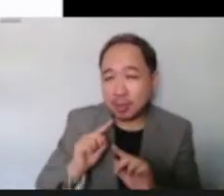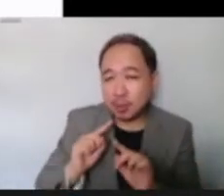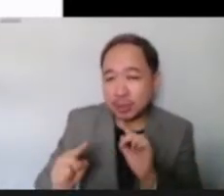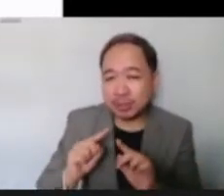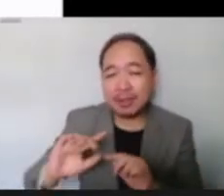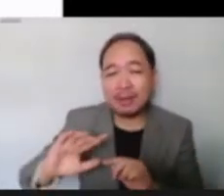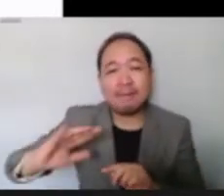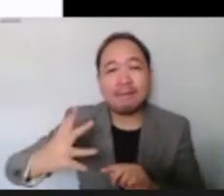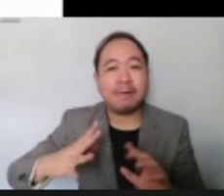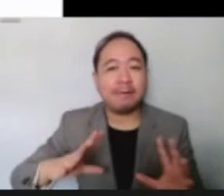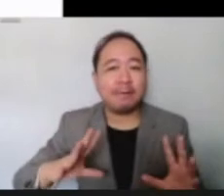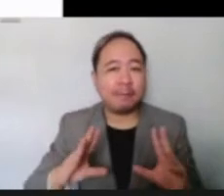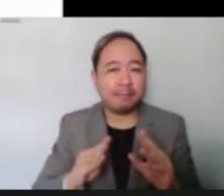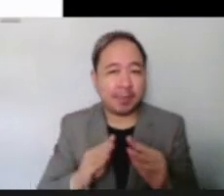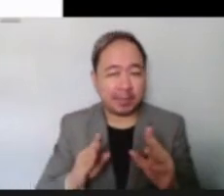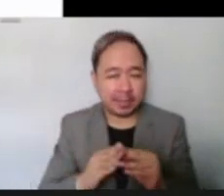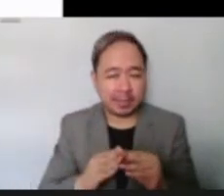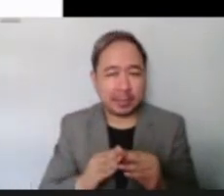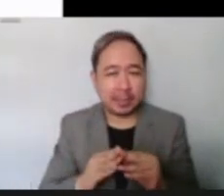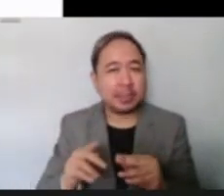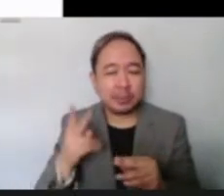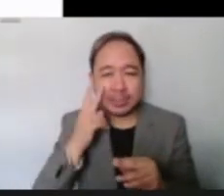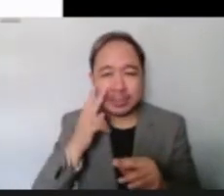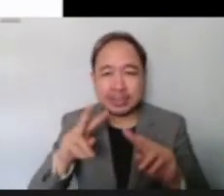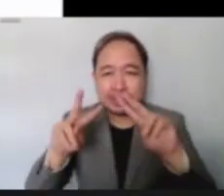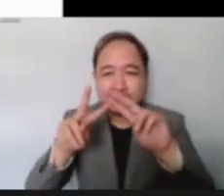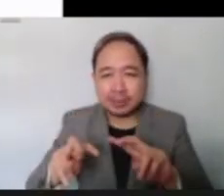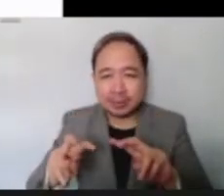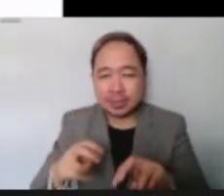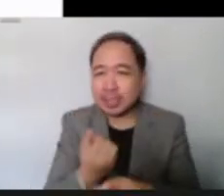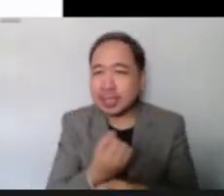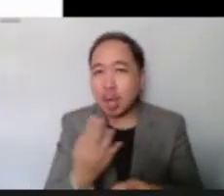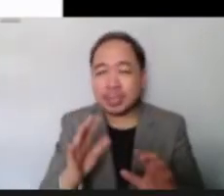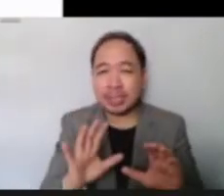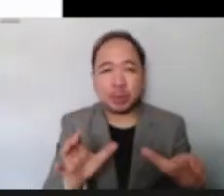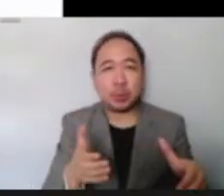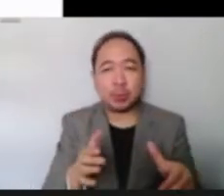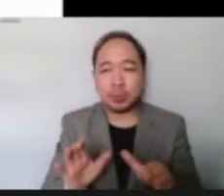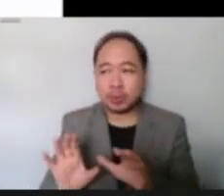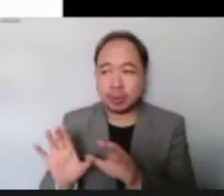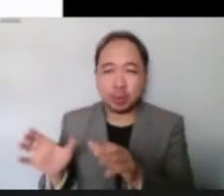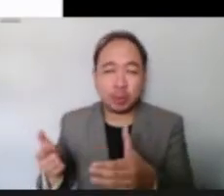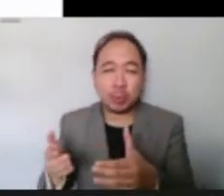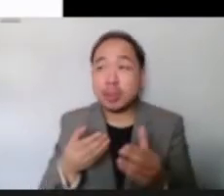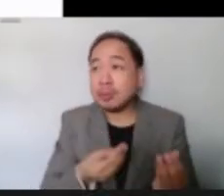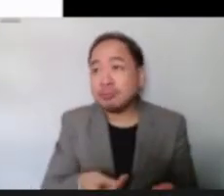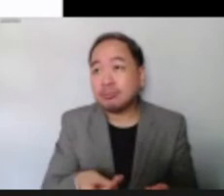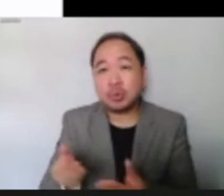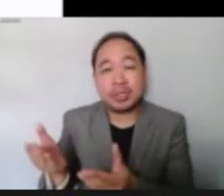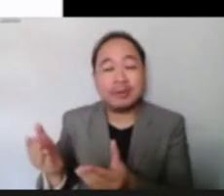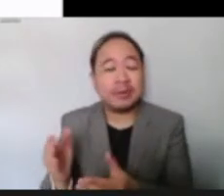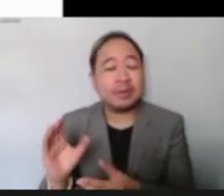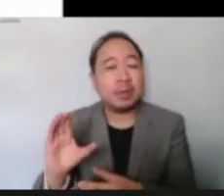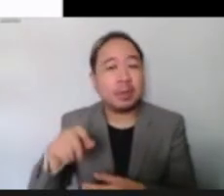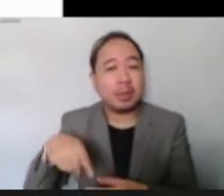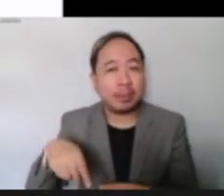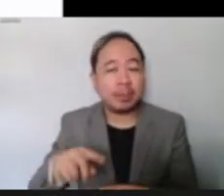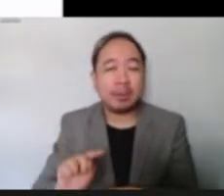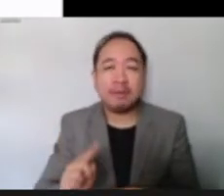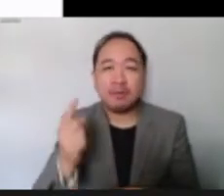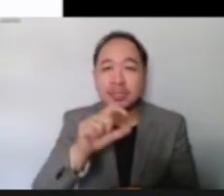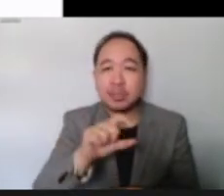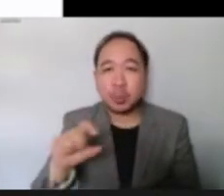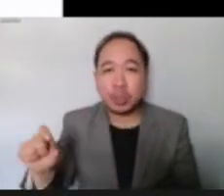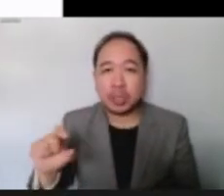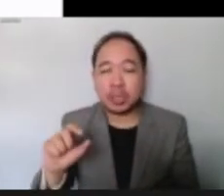that will further reduce the number of brackets and deliver a better text to the cop in the first week of the cop the negotiation